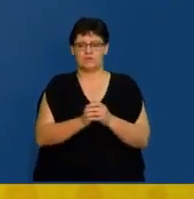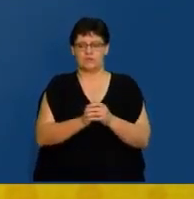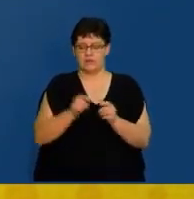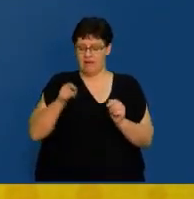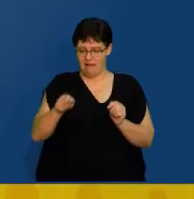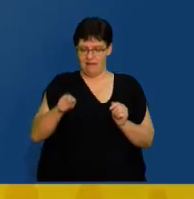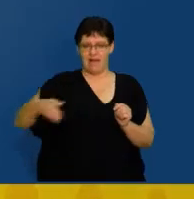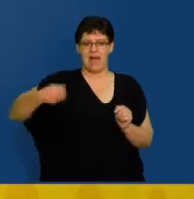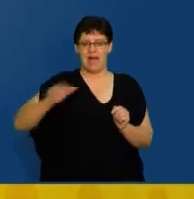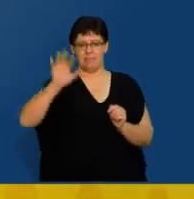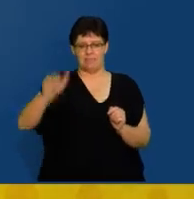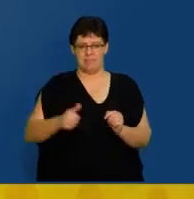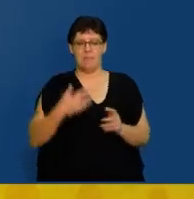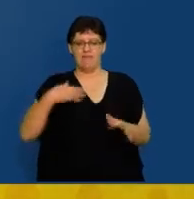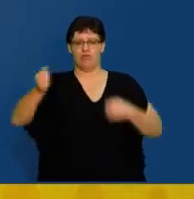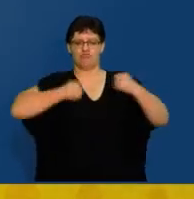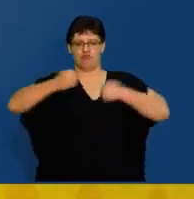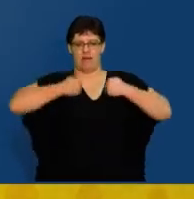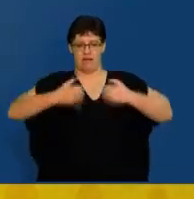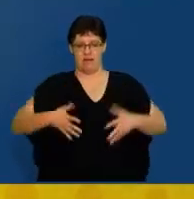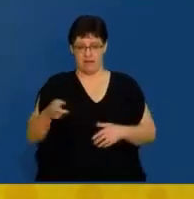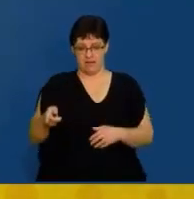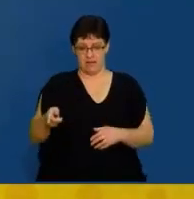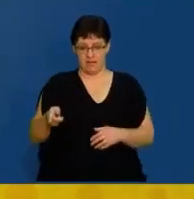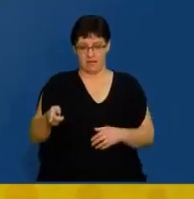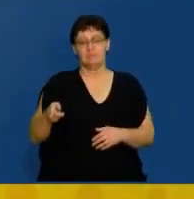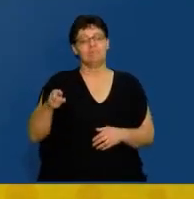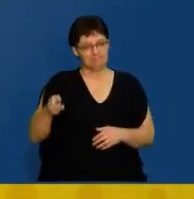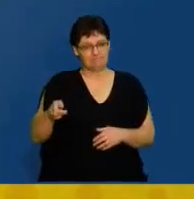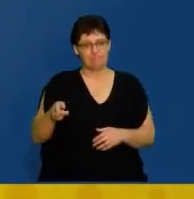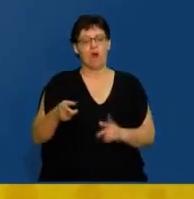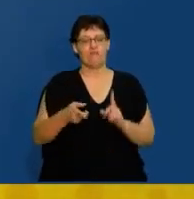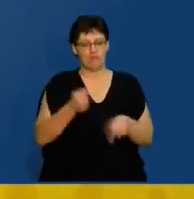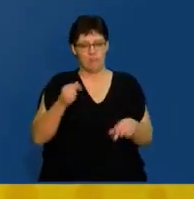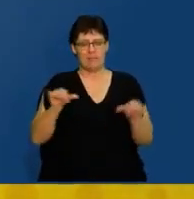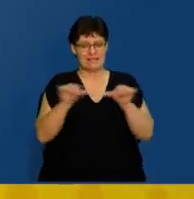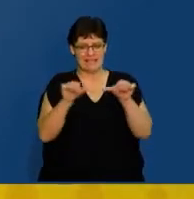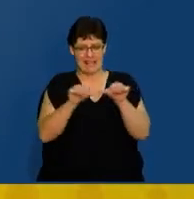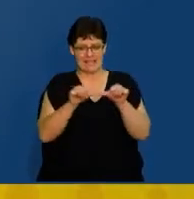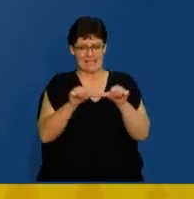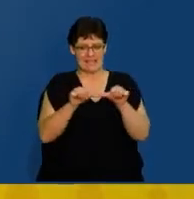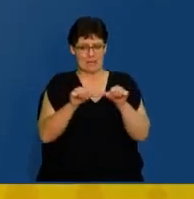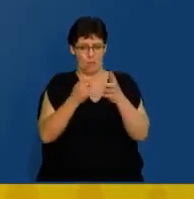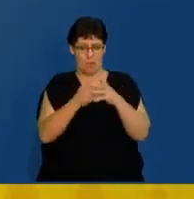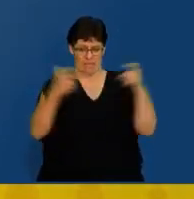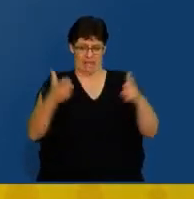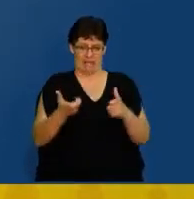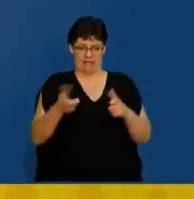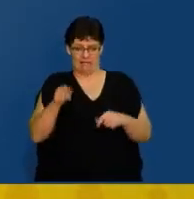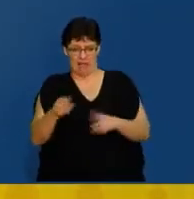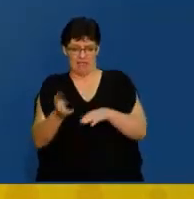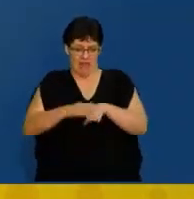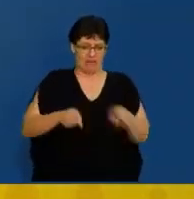ape. And here I've got a gorilla, which is clearly, from a size perspective, distinctly larger. We